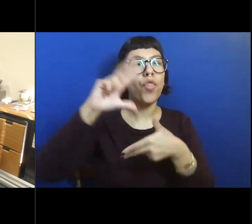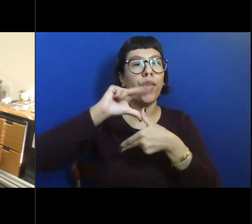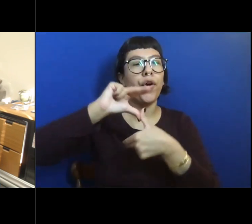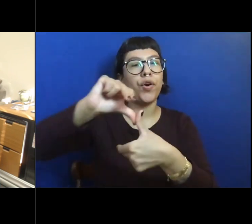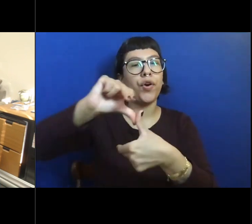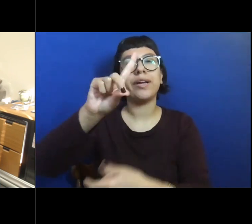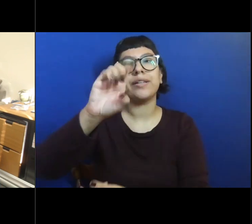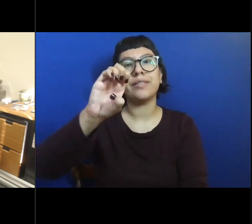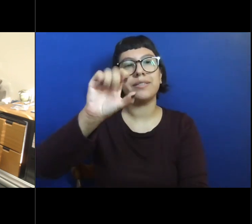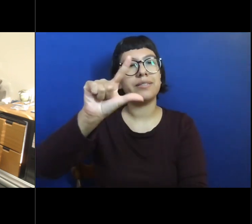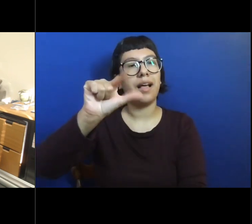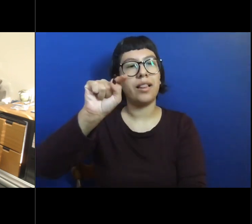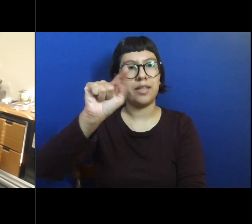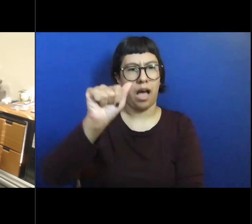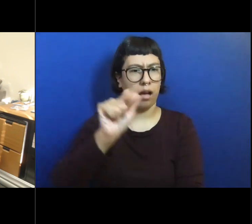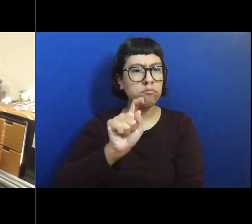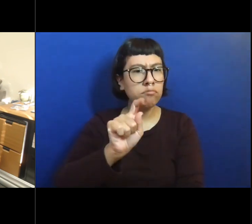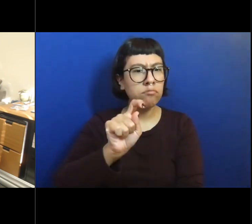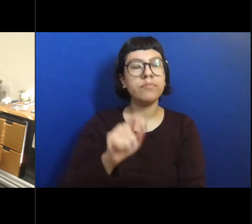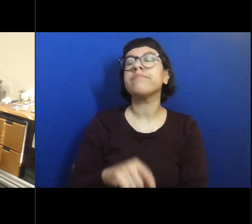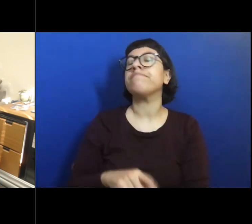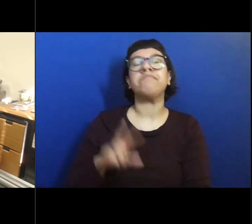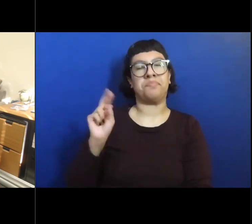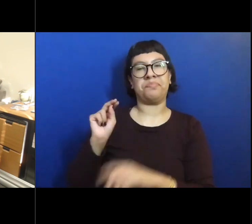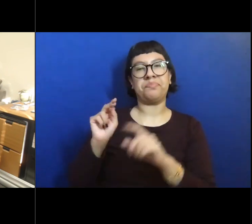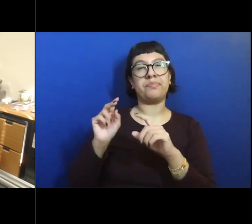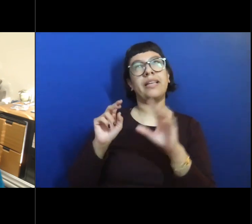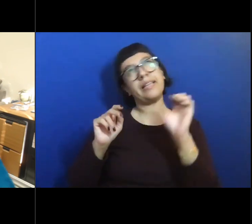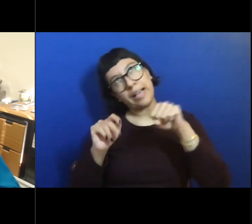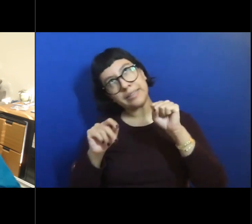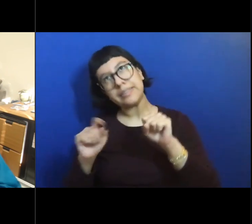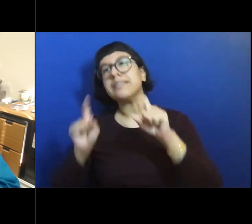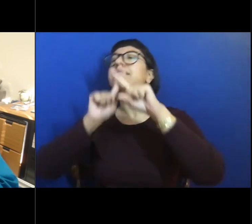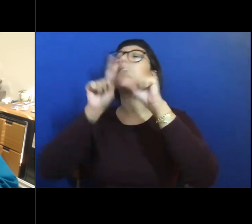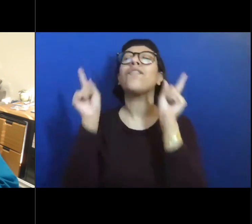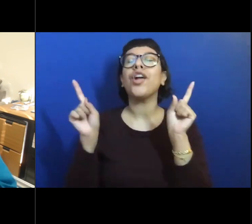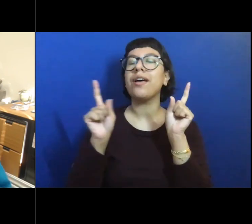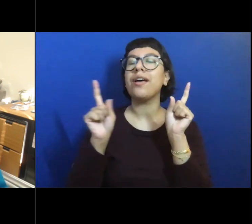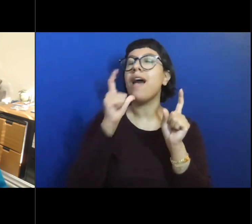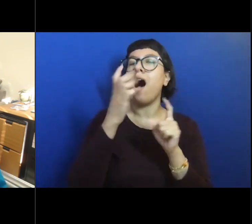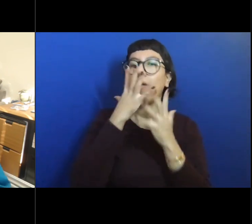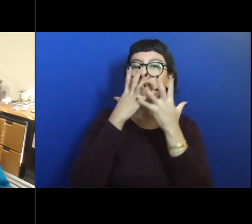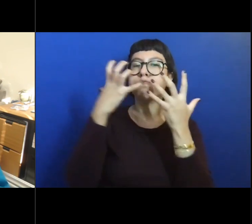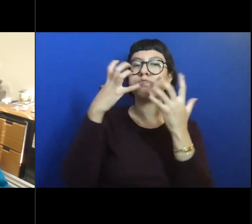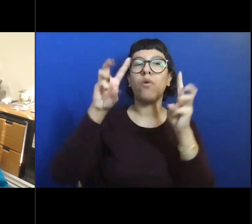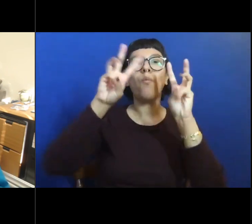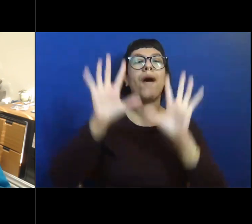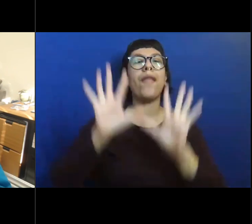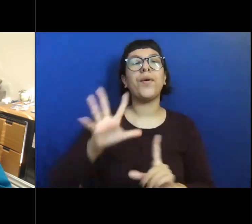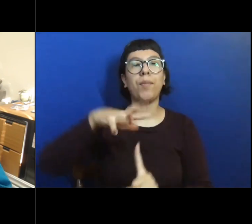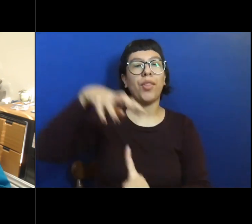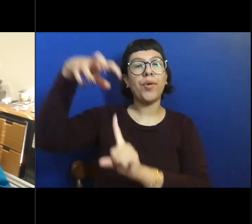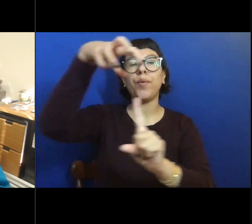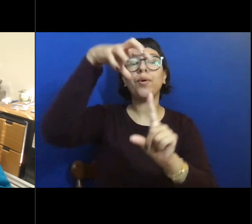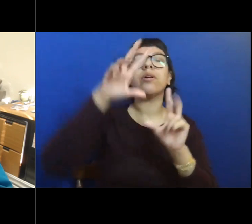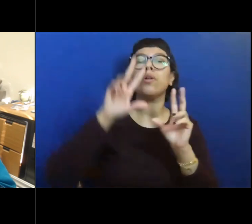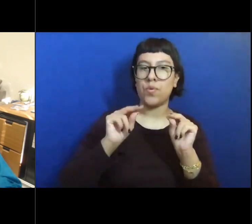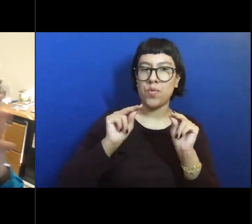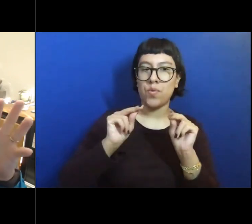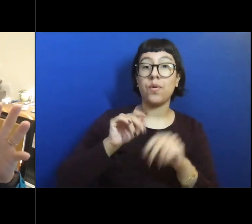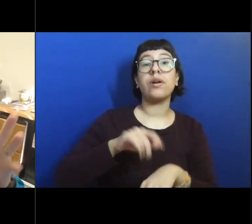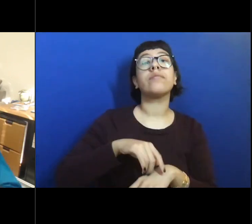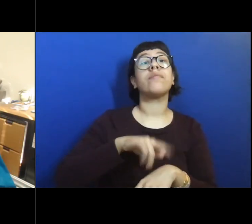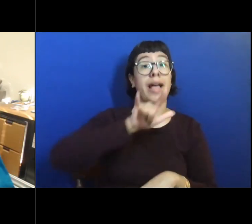So they are doing something a little bit different. And the answer is yes, but instead of a weather balloon going up, an airplane, the Hurricane